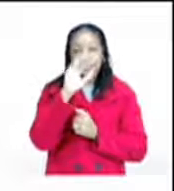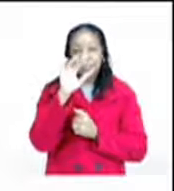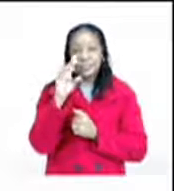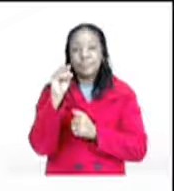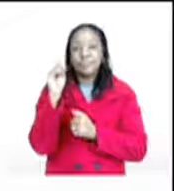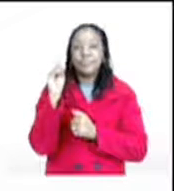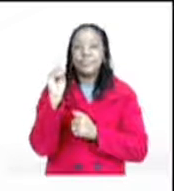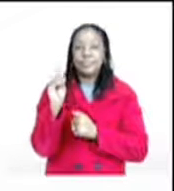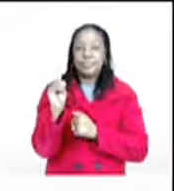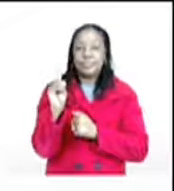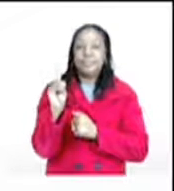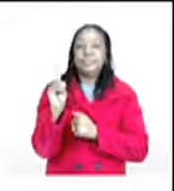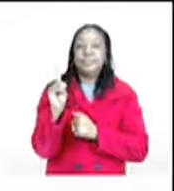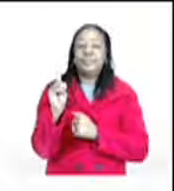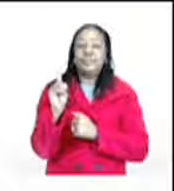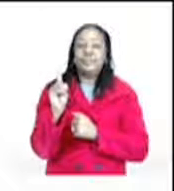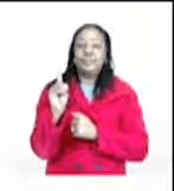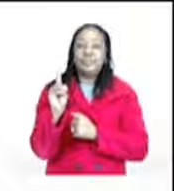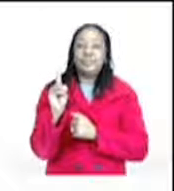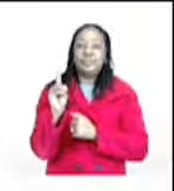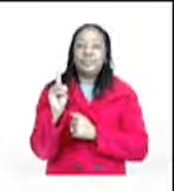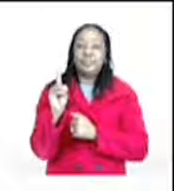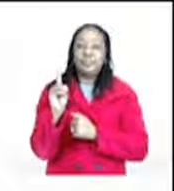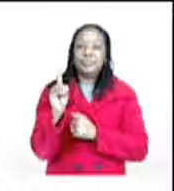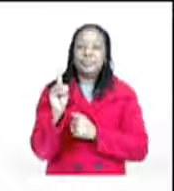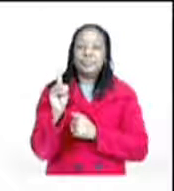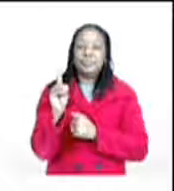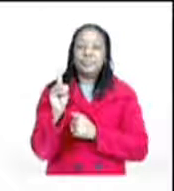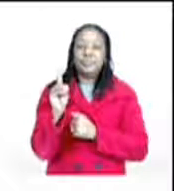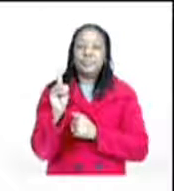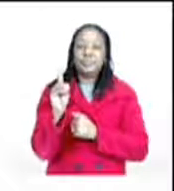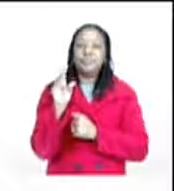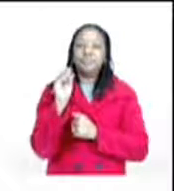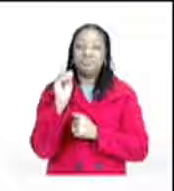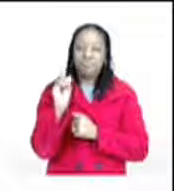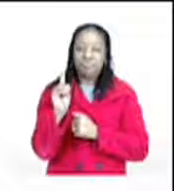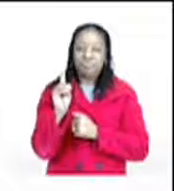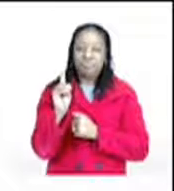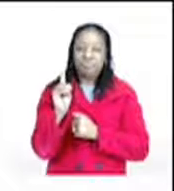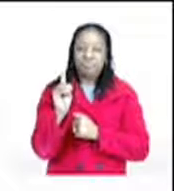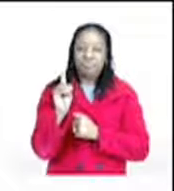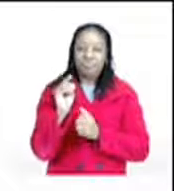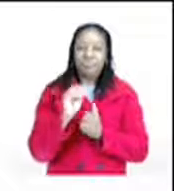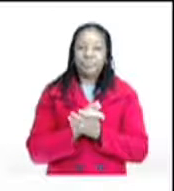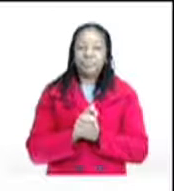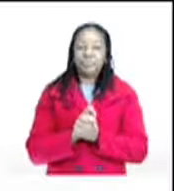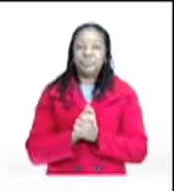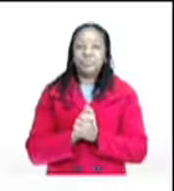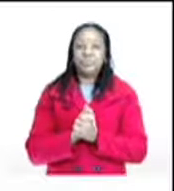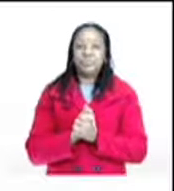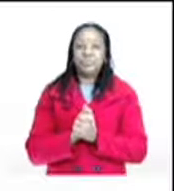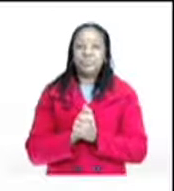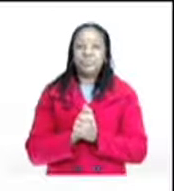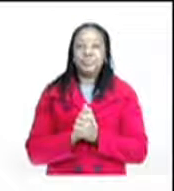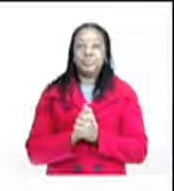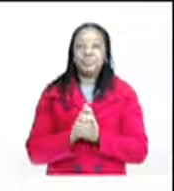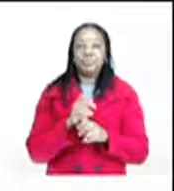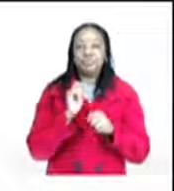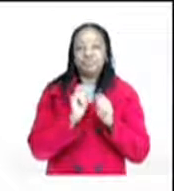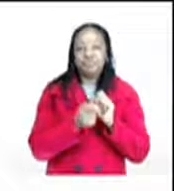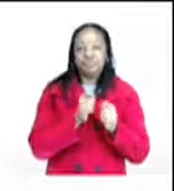of page 16. That letter is letter D, as in